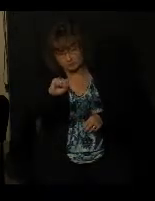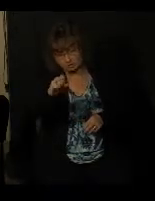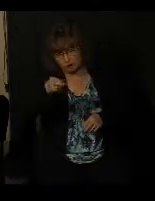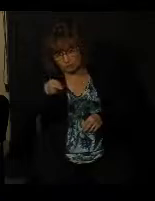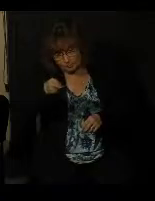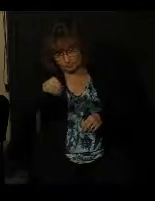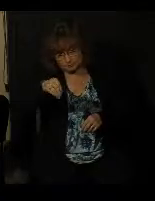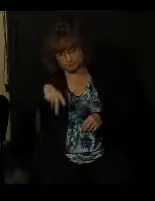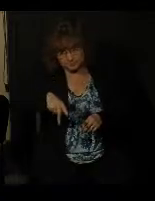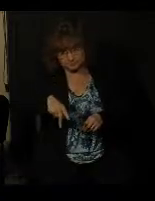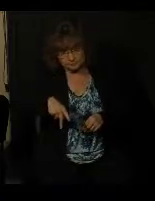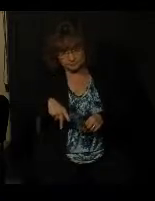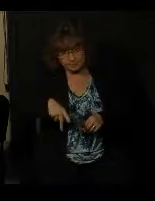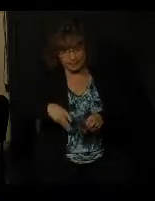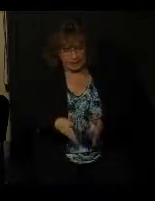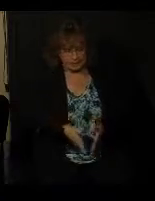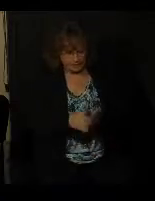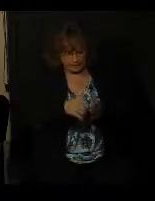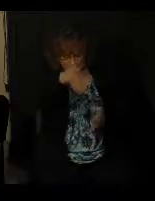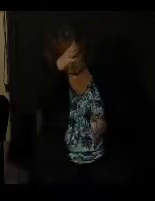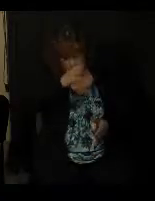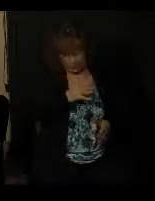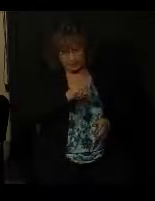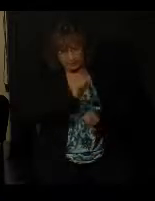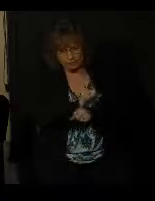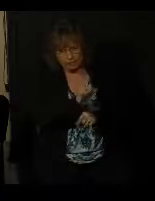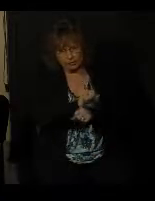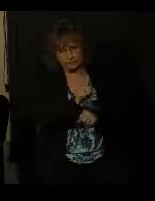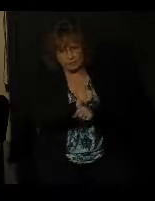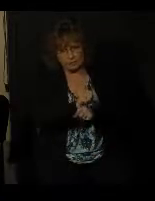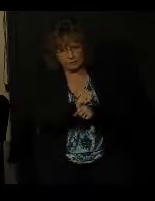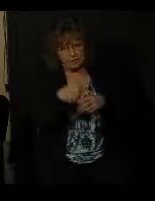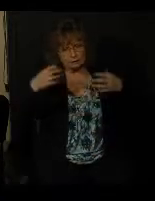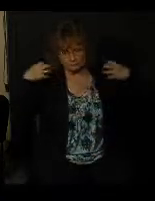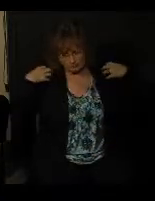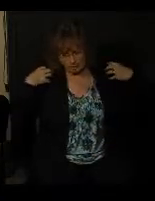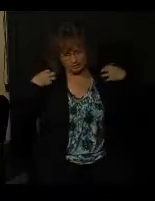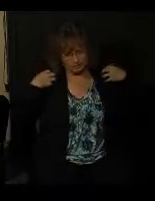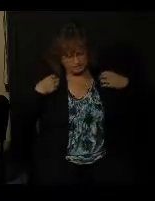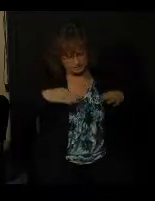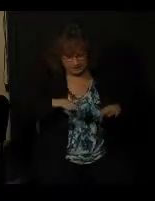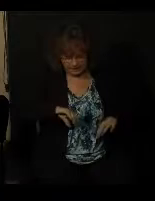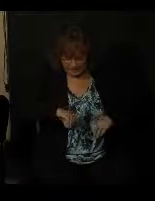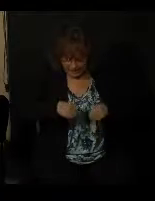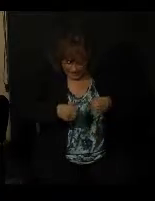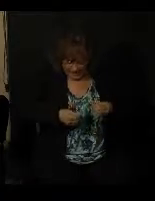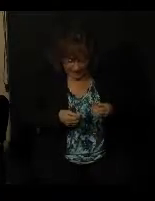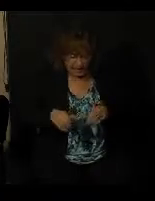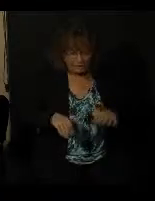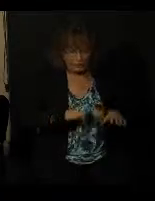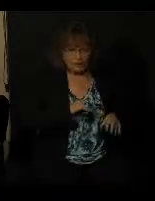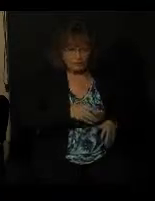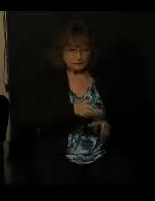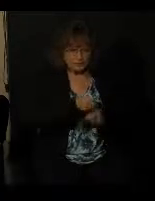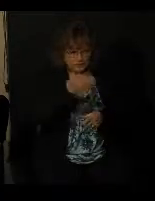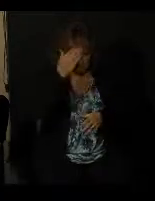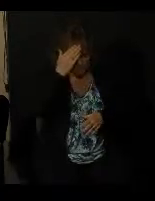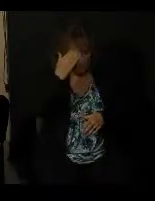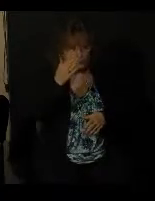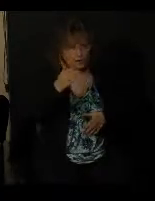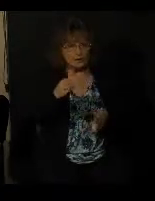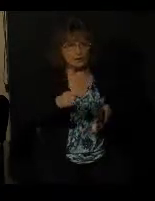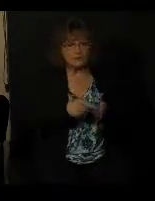I used to think for about my first 3 years at Salem, I was actually kind of depressed. I was frustrated